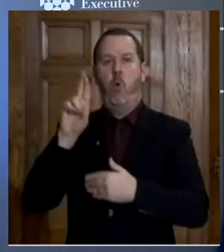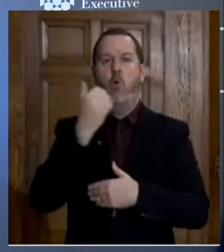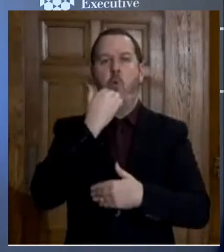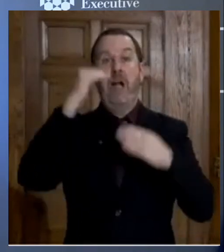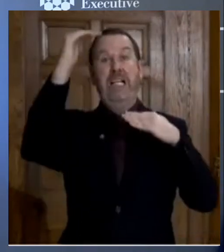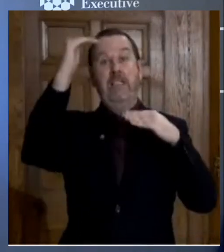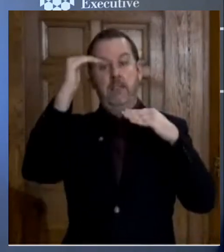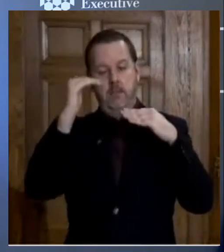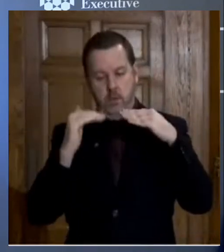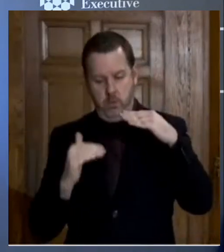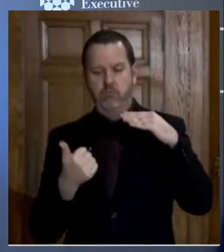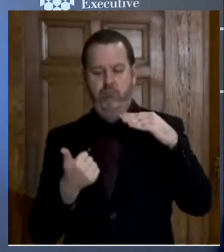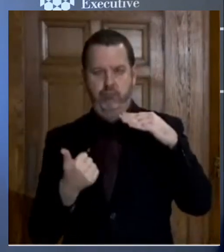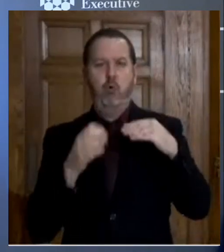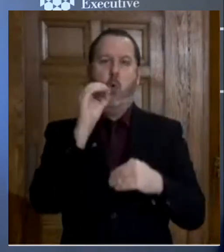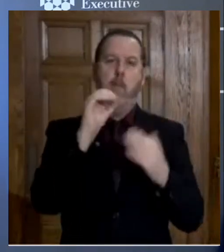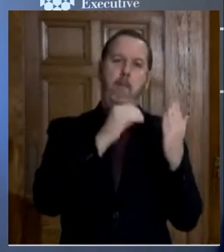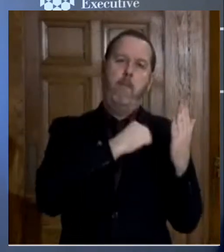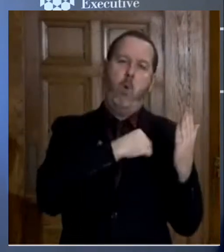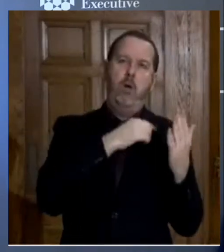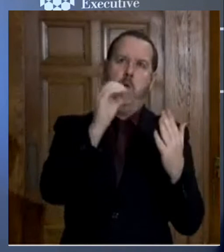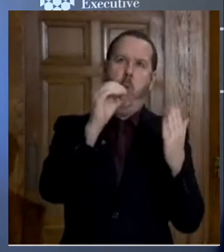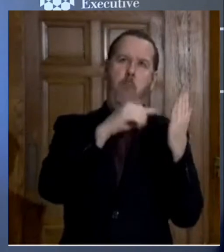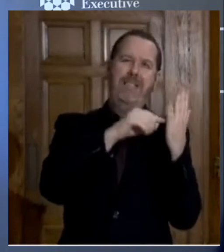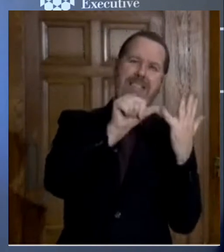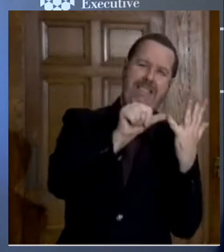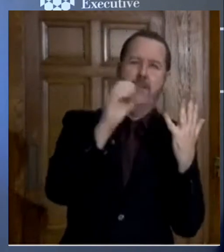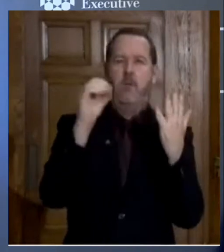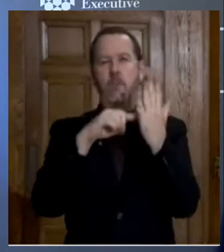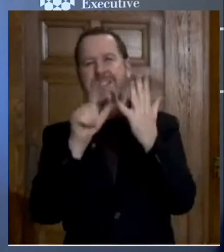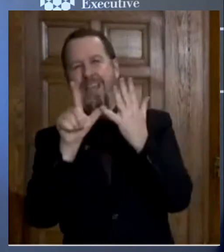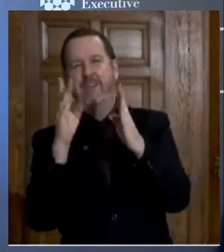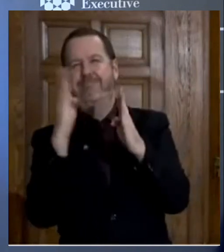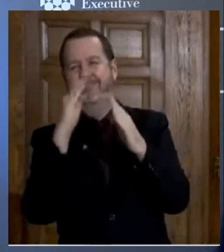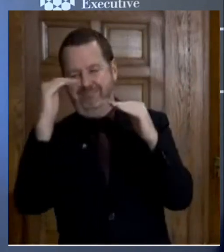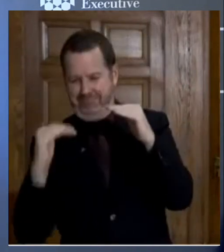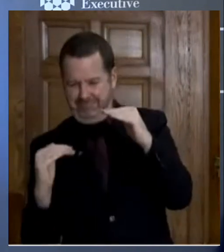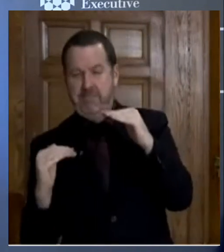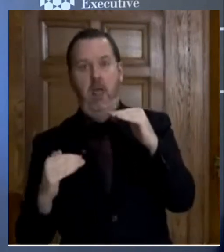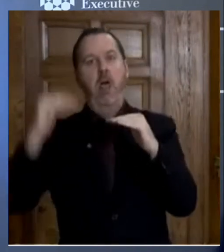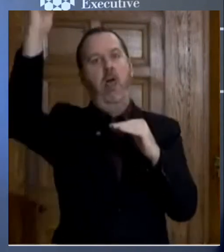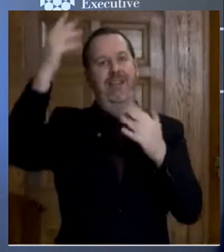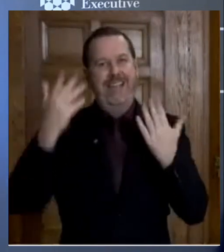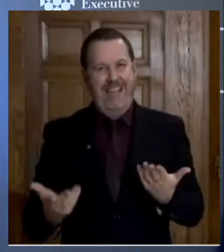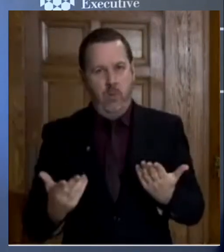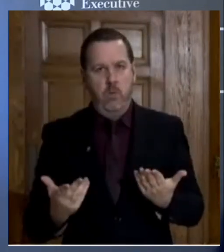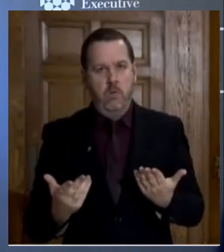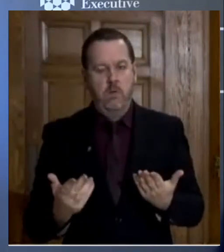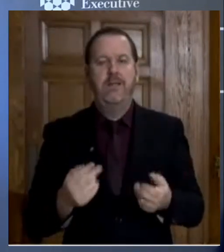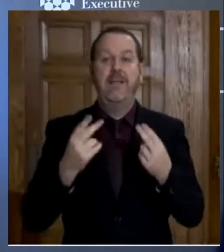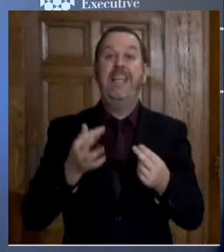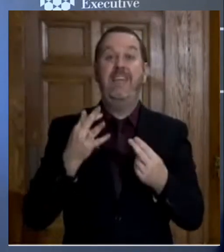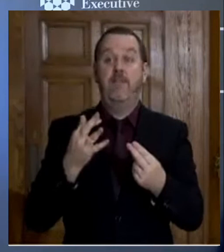between 0.6 and 0.7. That is the challenge, to reduce those non-essential